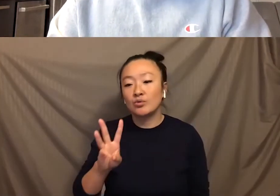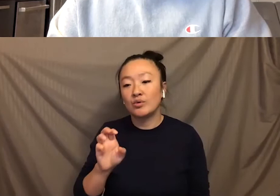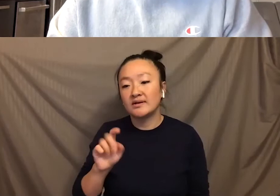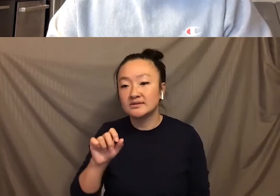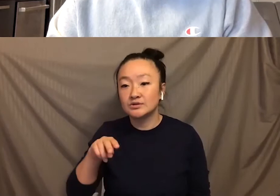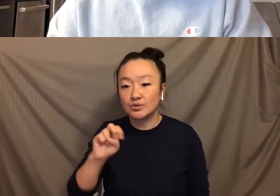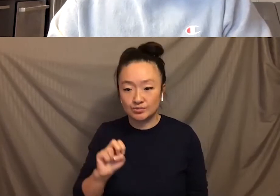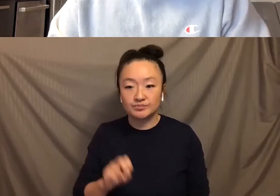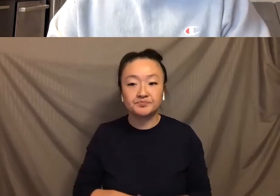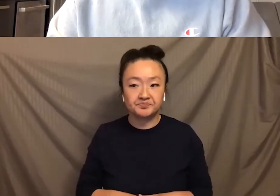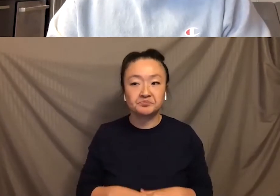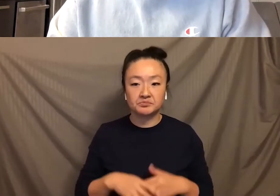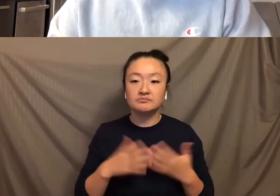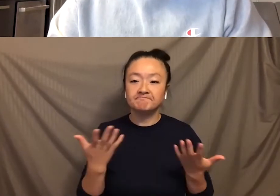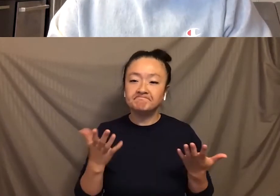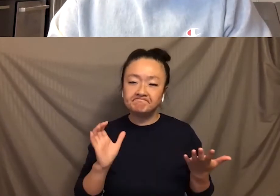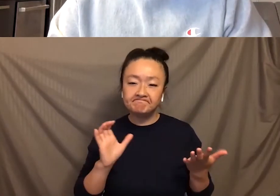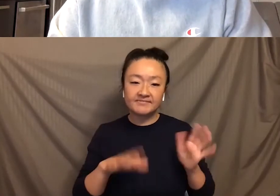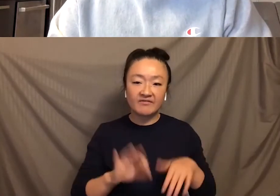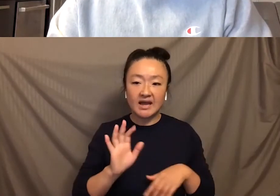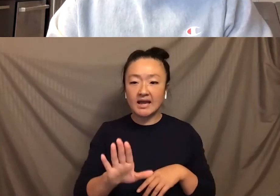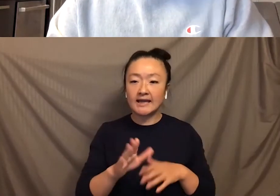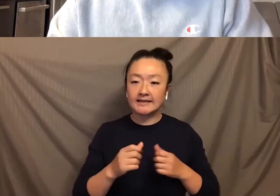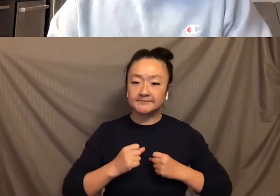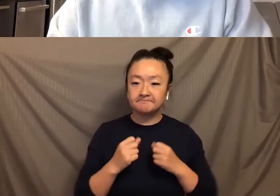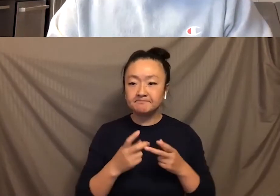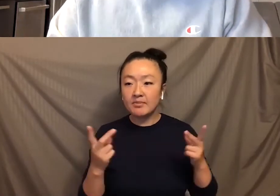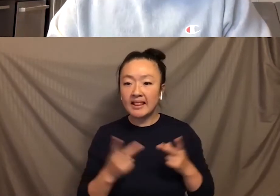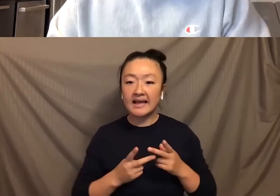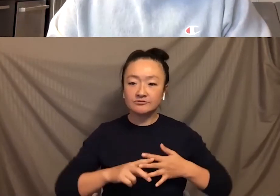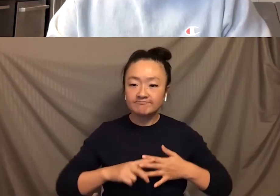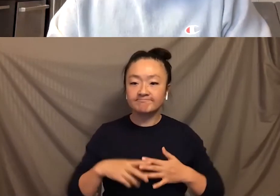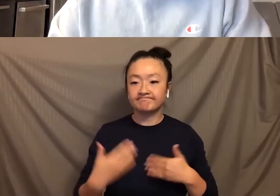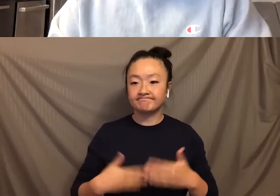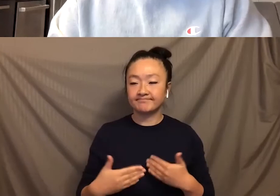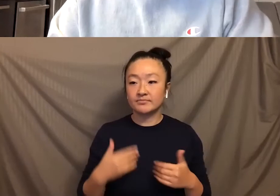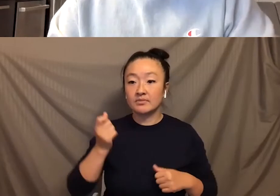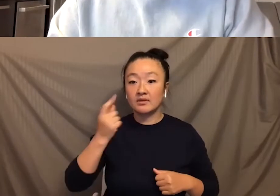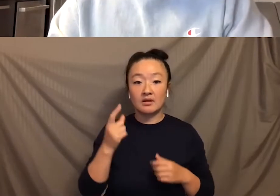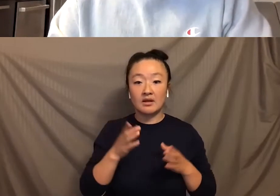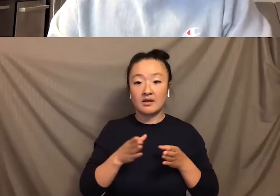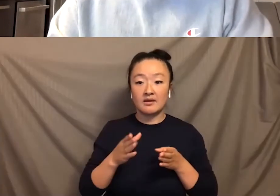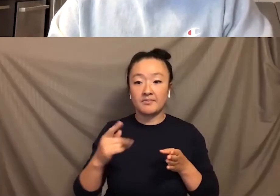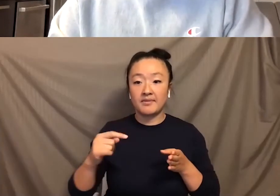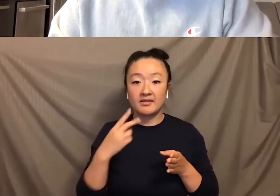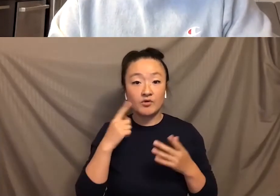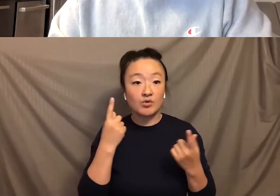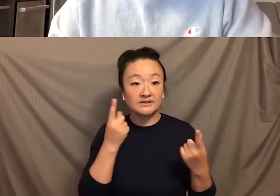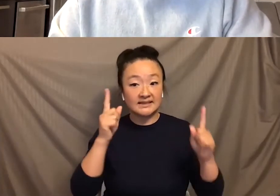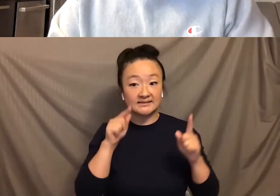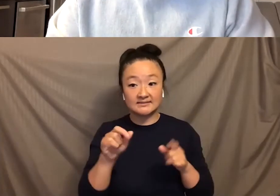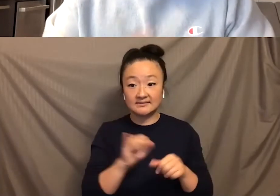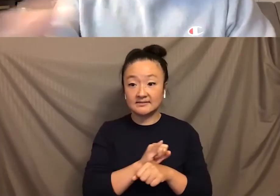a place to really find your footing and begin, and understand that the only path for success in this industry is not